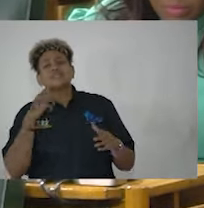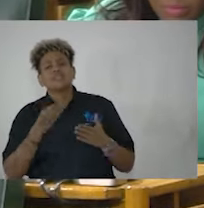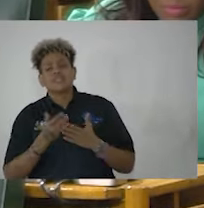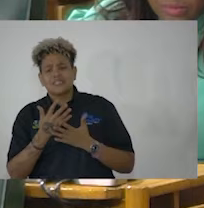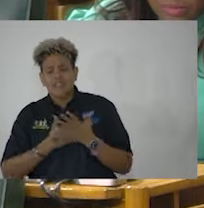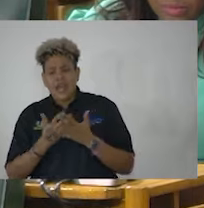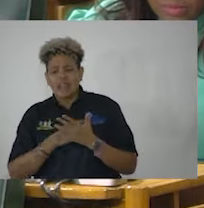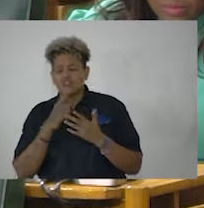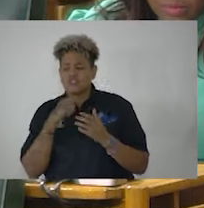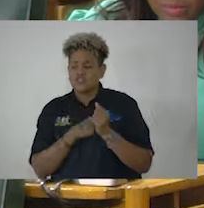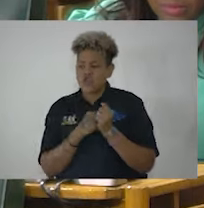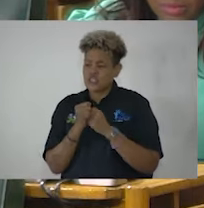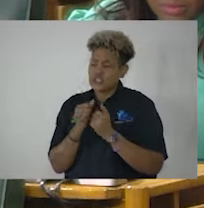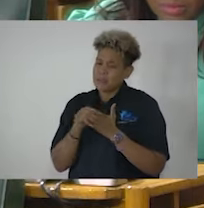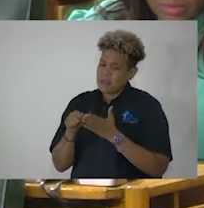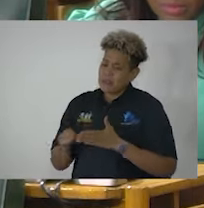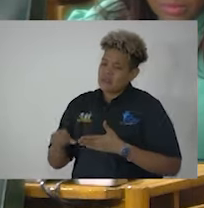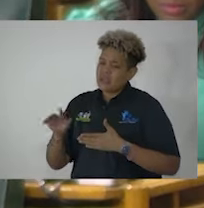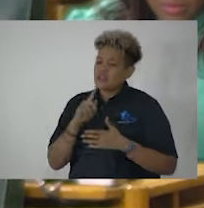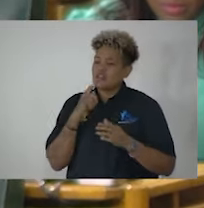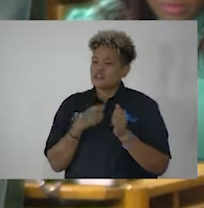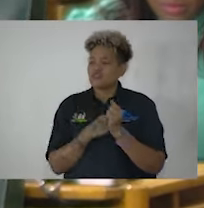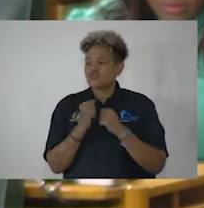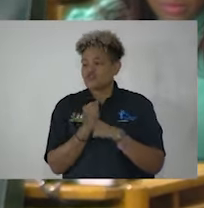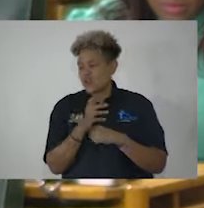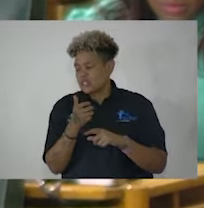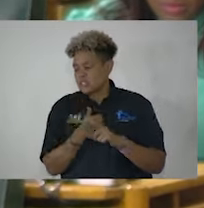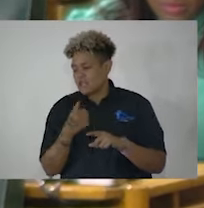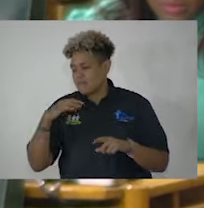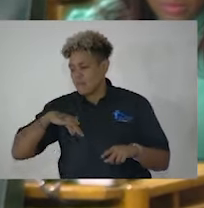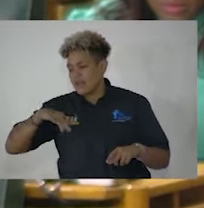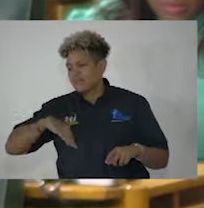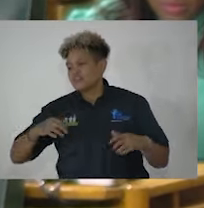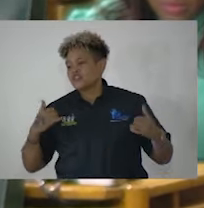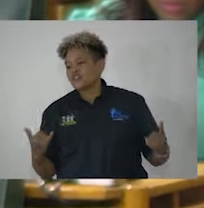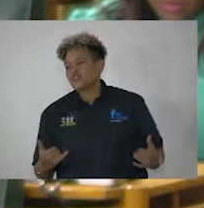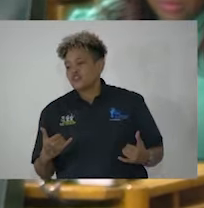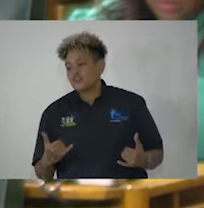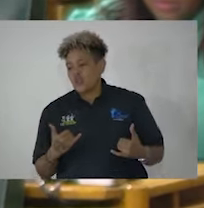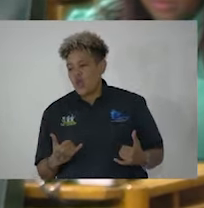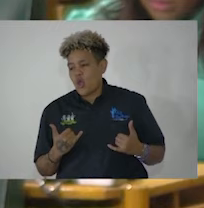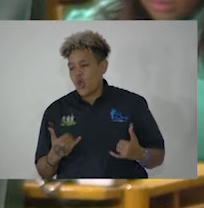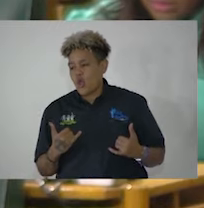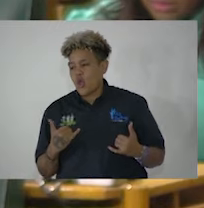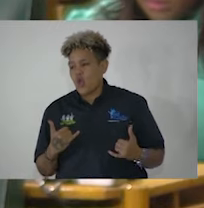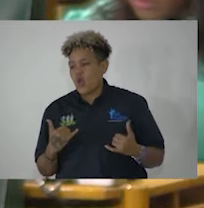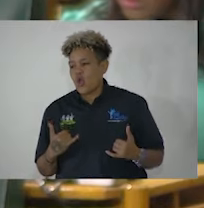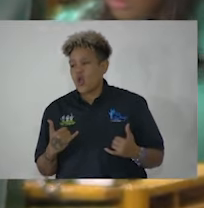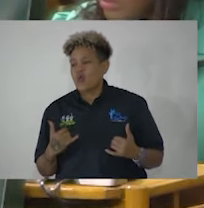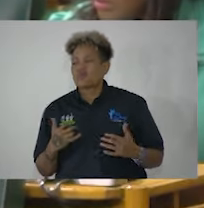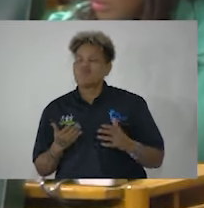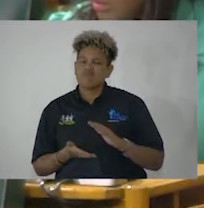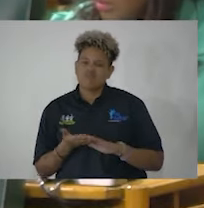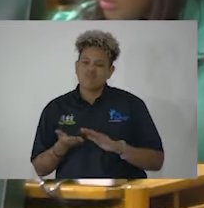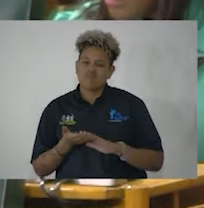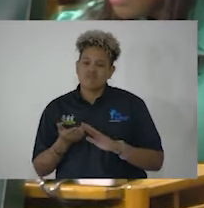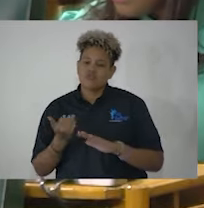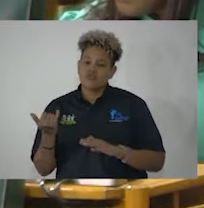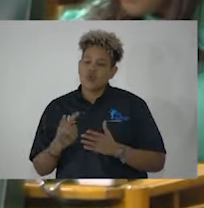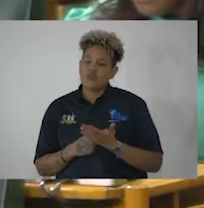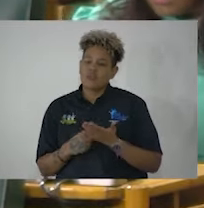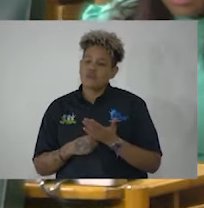and restructuring the salaries, the restructuring of benefits is now under